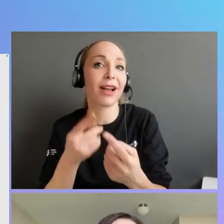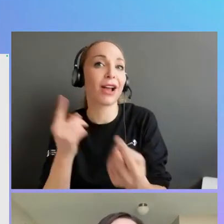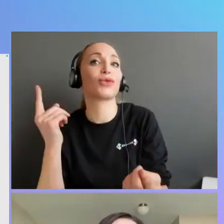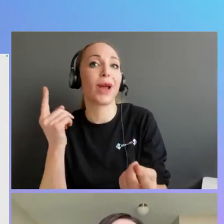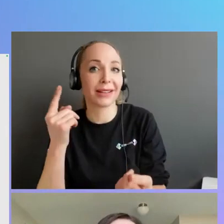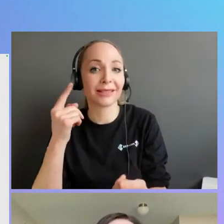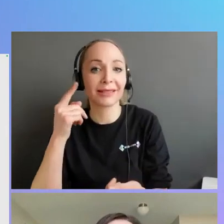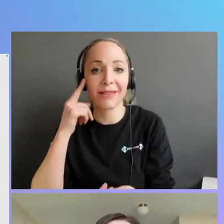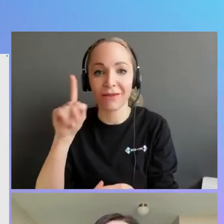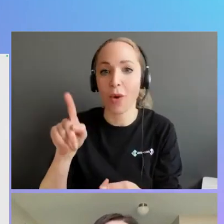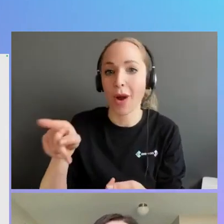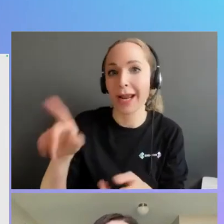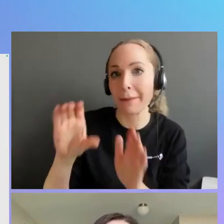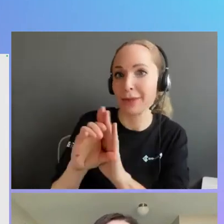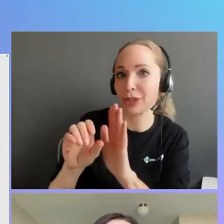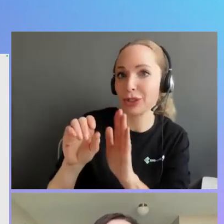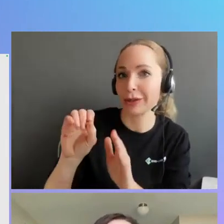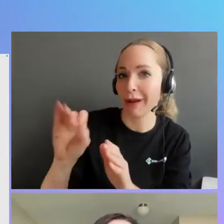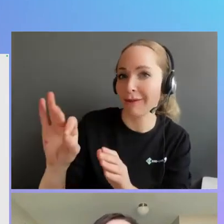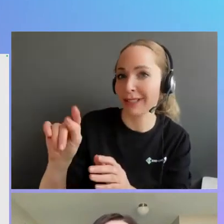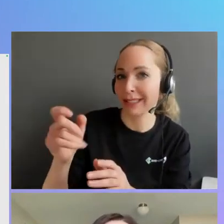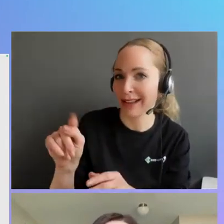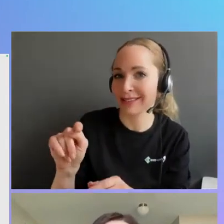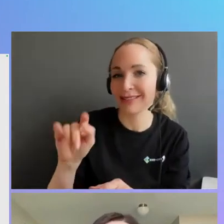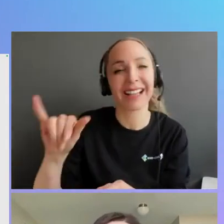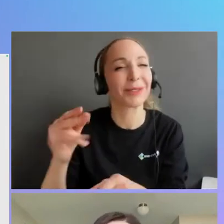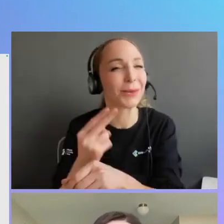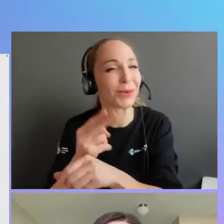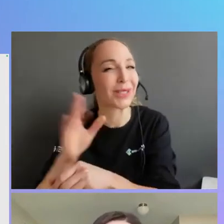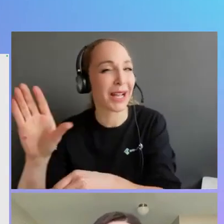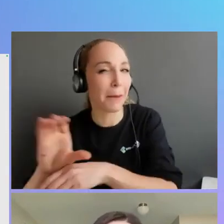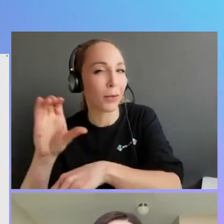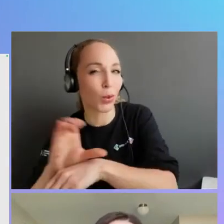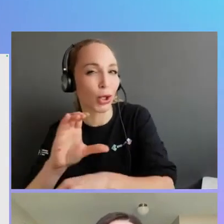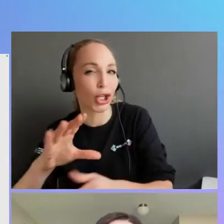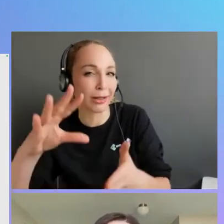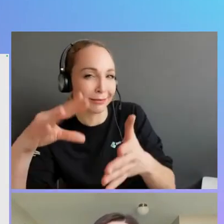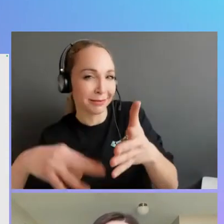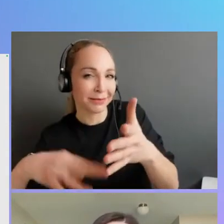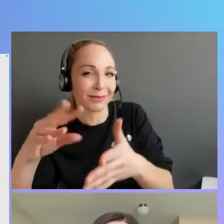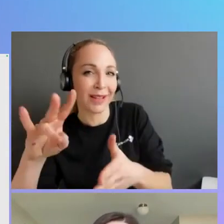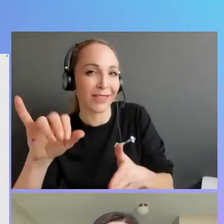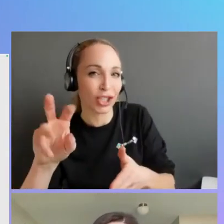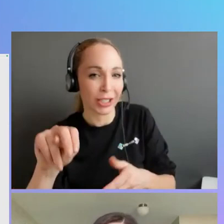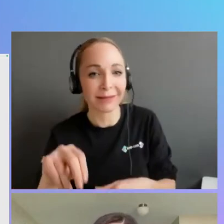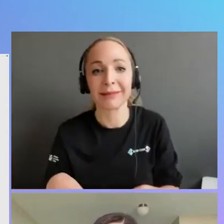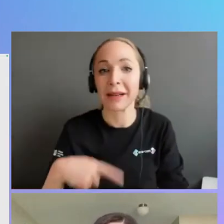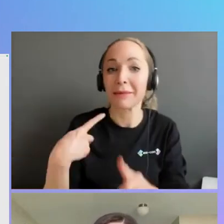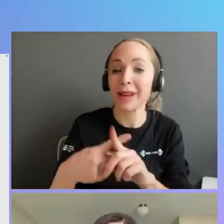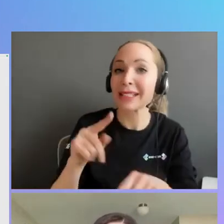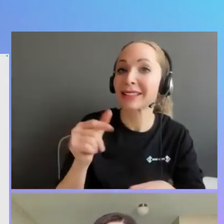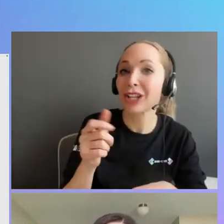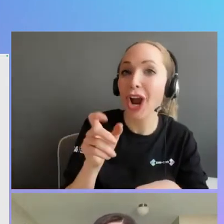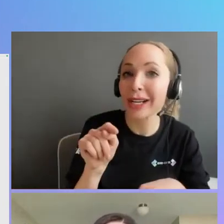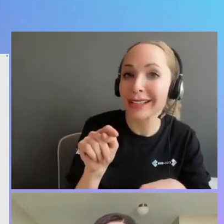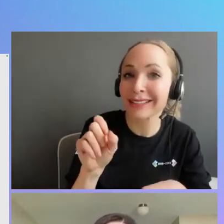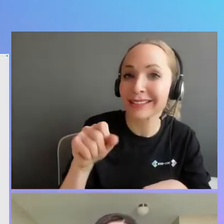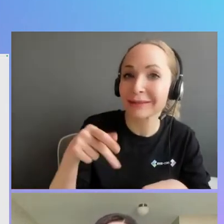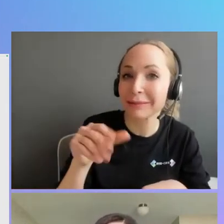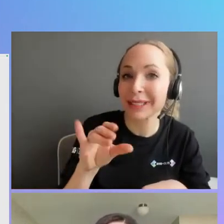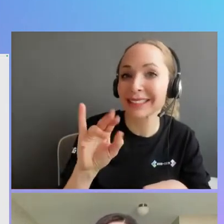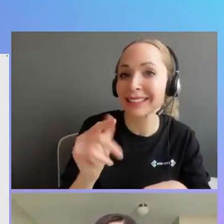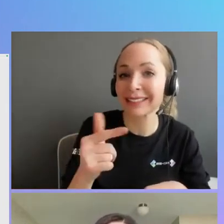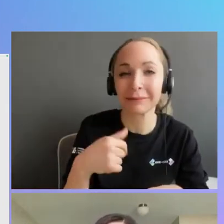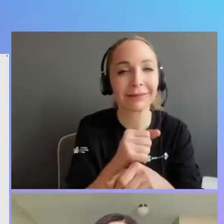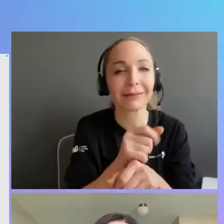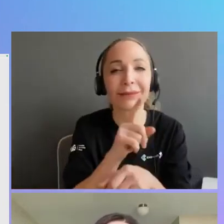vision. We implemented the WCAG 2.2 rule recently for target spacing. So making sure that hit areas aren't too close